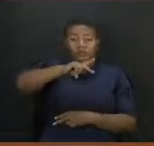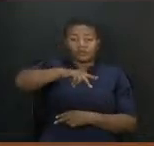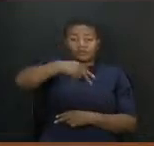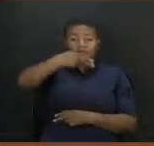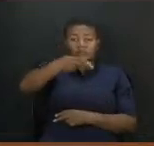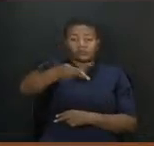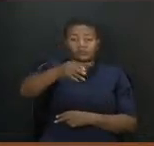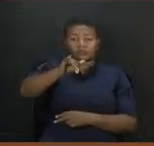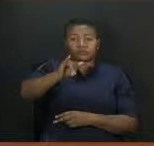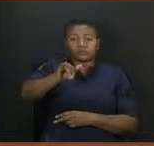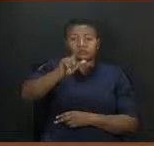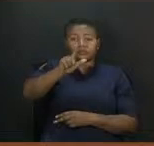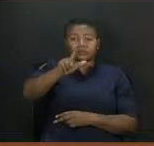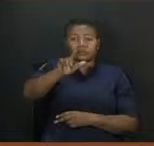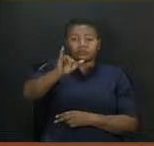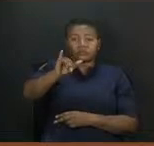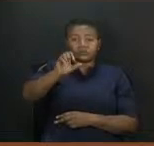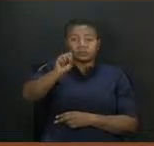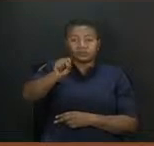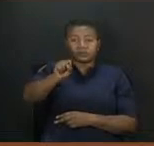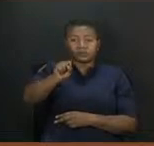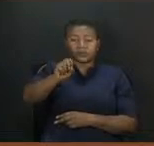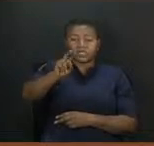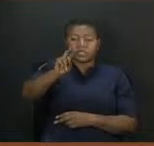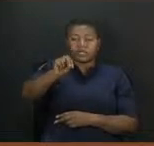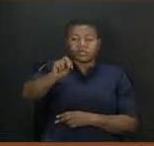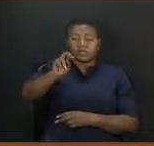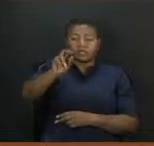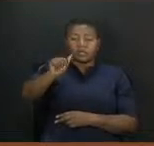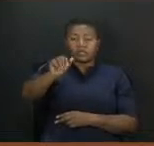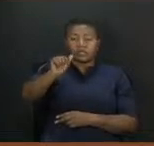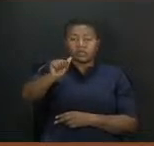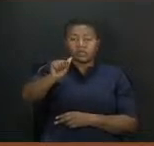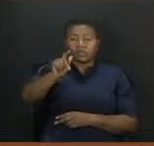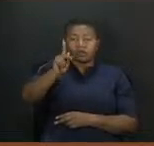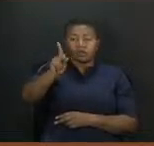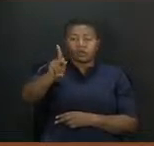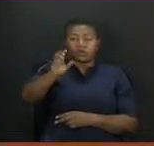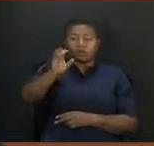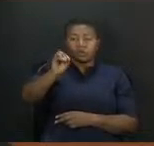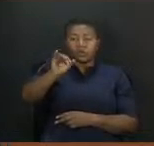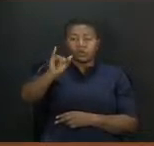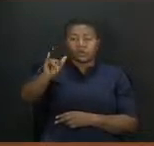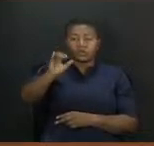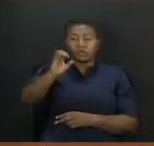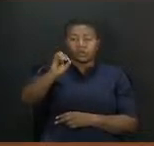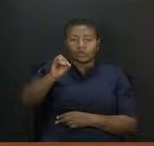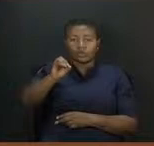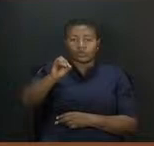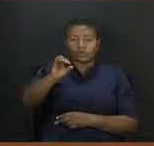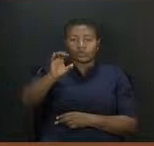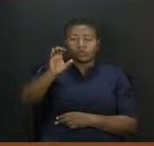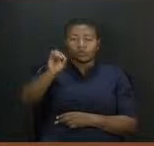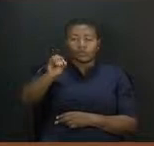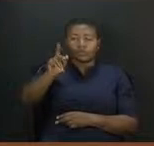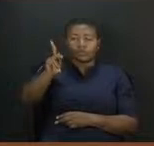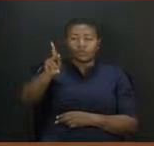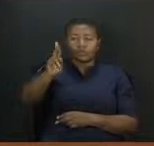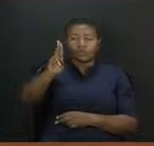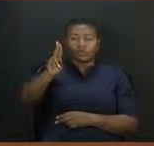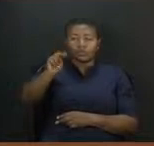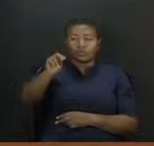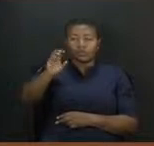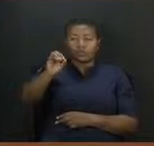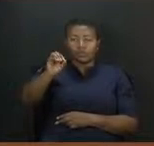Honorable Phyllis Na Koyo Okuno, Member of Parliament, Ewutu Senya